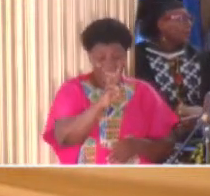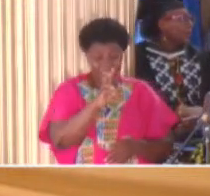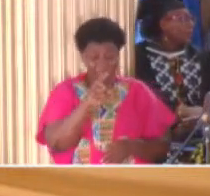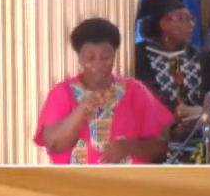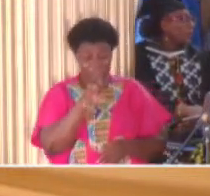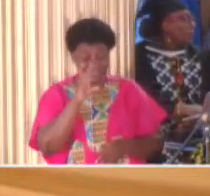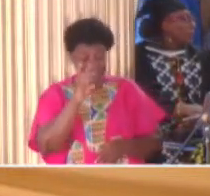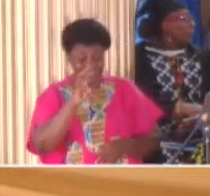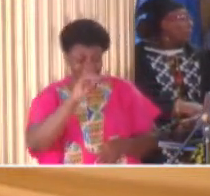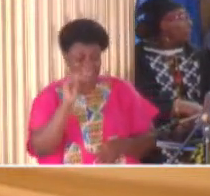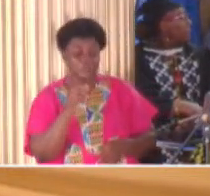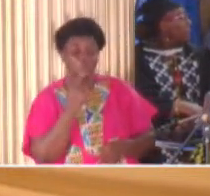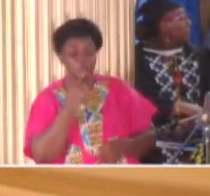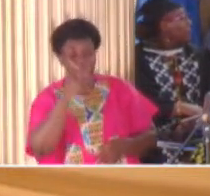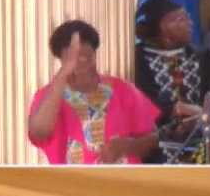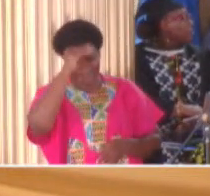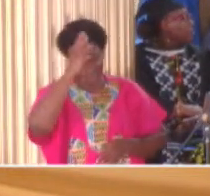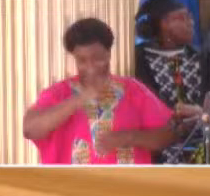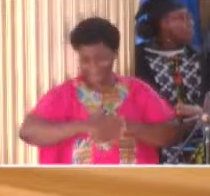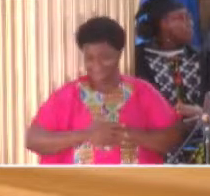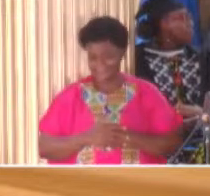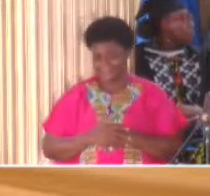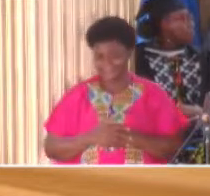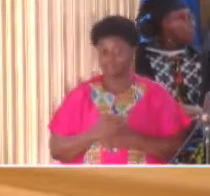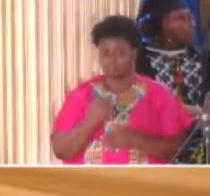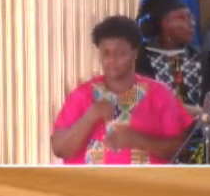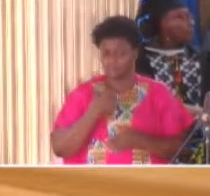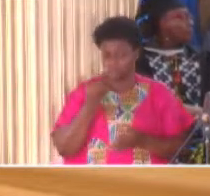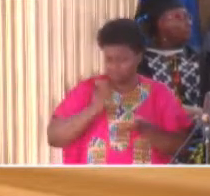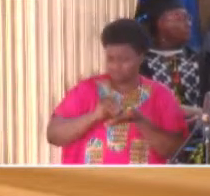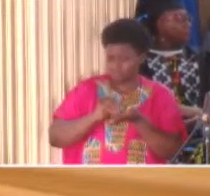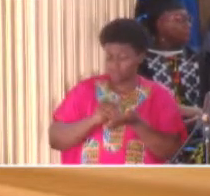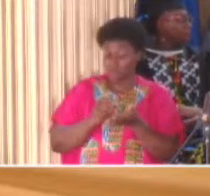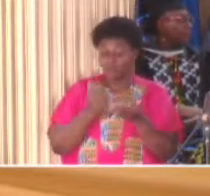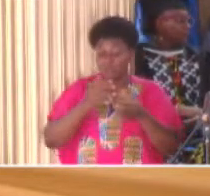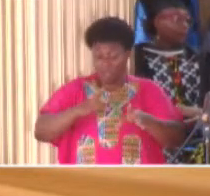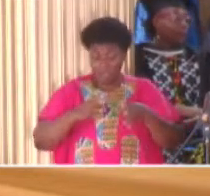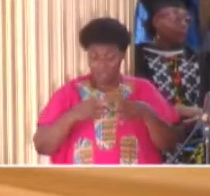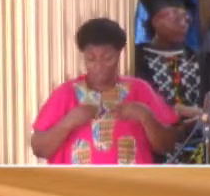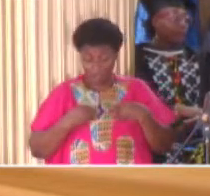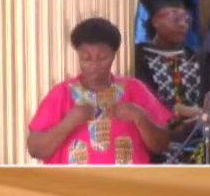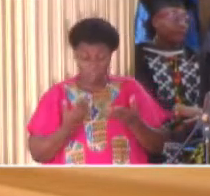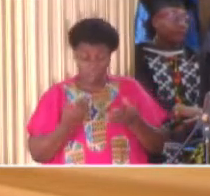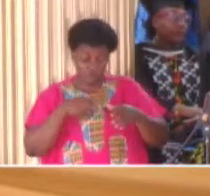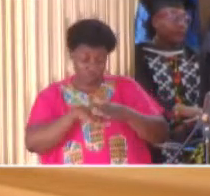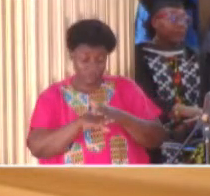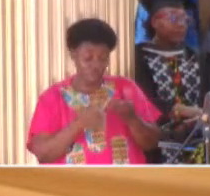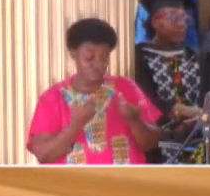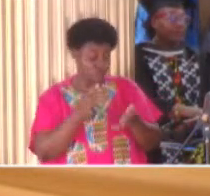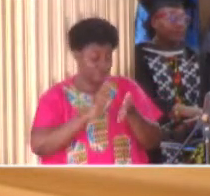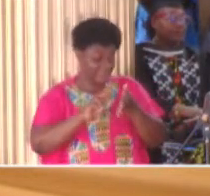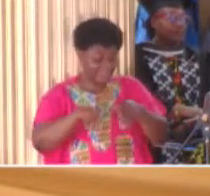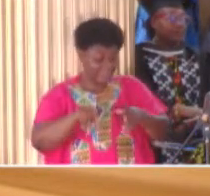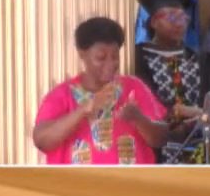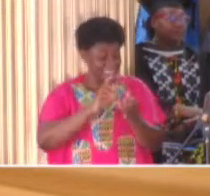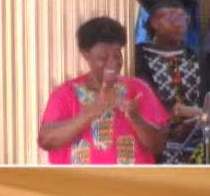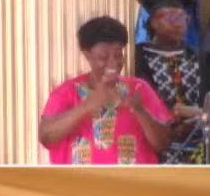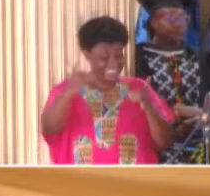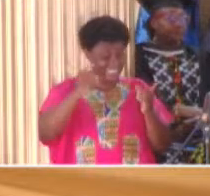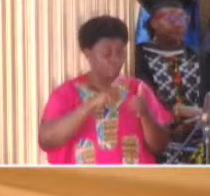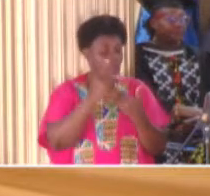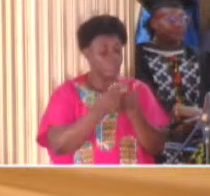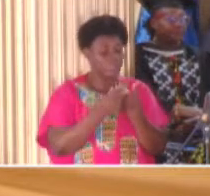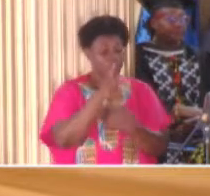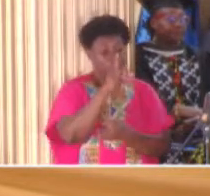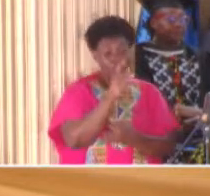males. I must emphasize that admissions into our distance education programs, as well as into our Kumasi